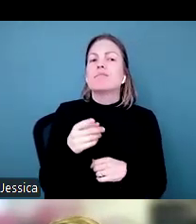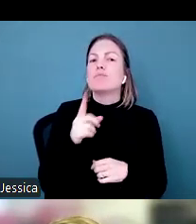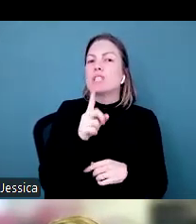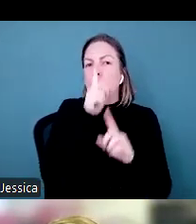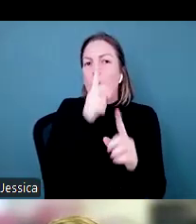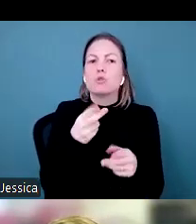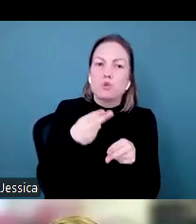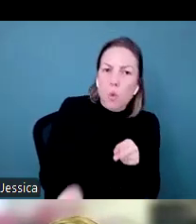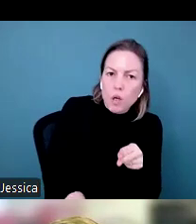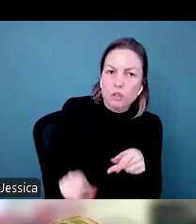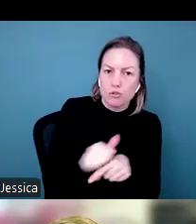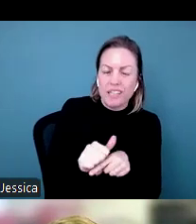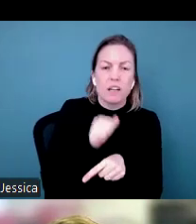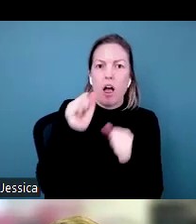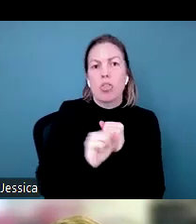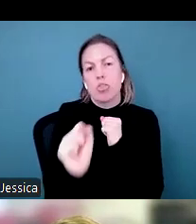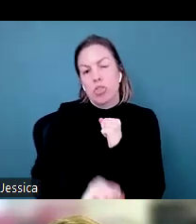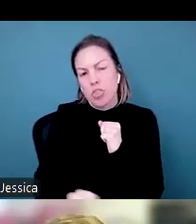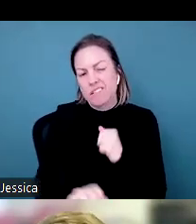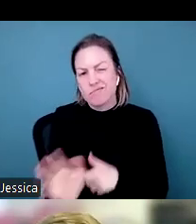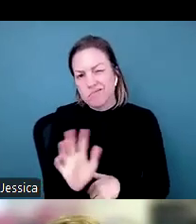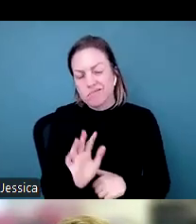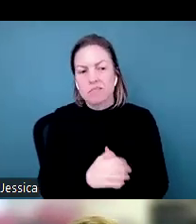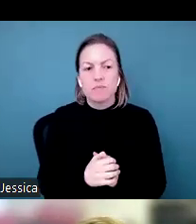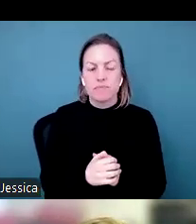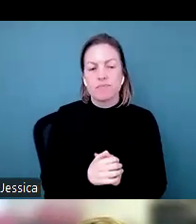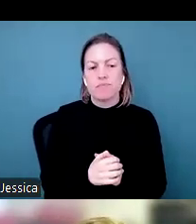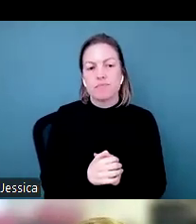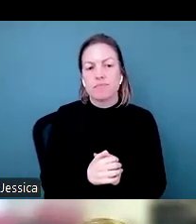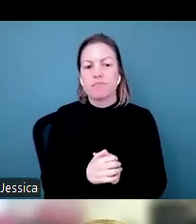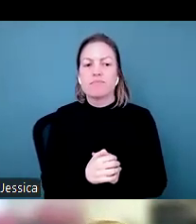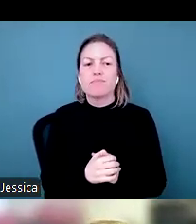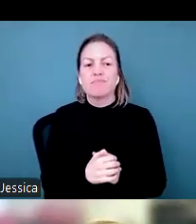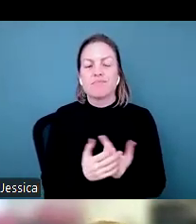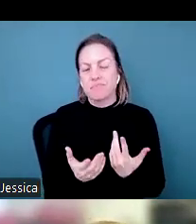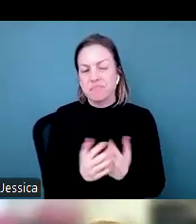the need for it to not be overlong or too lengthy.